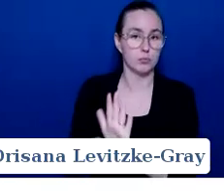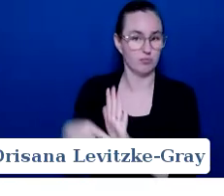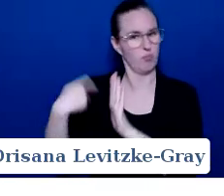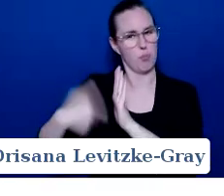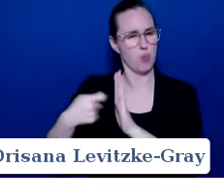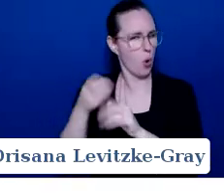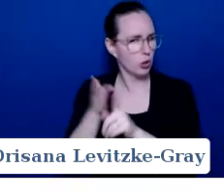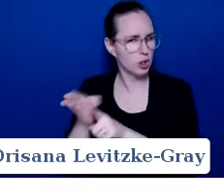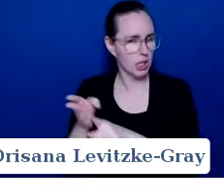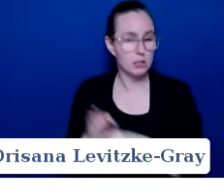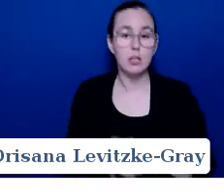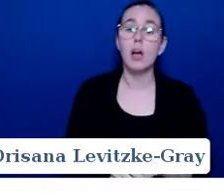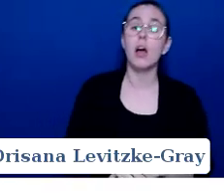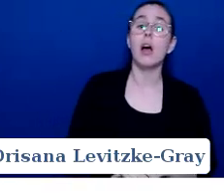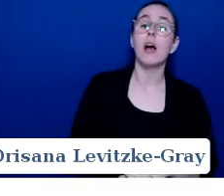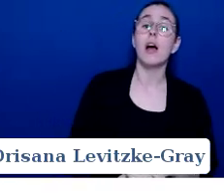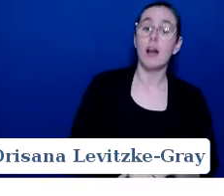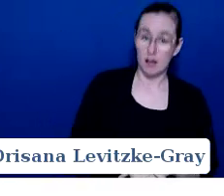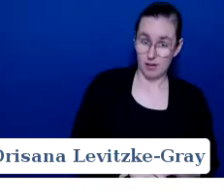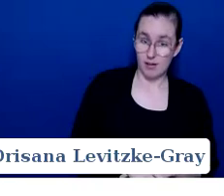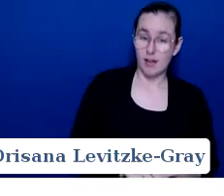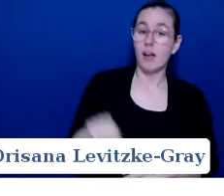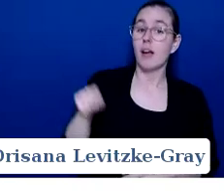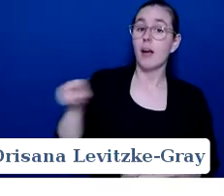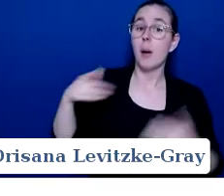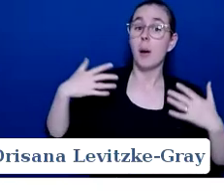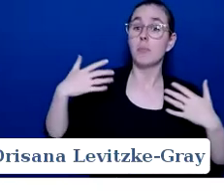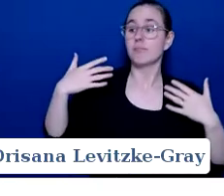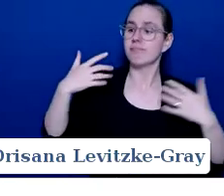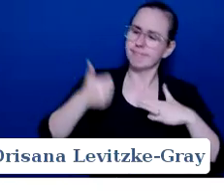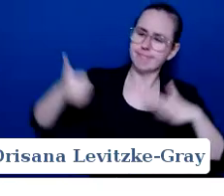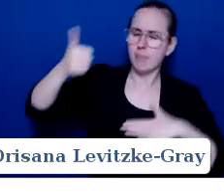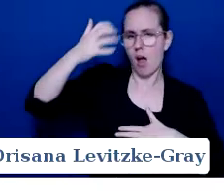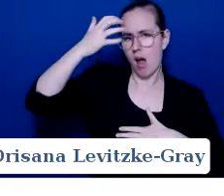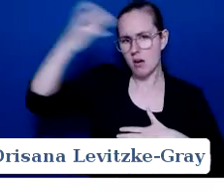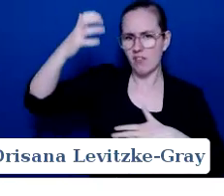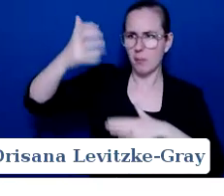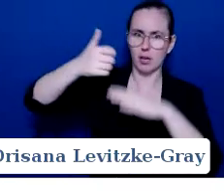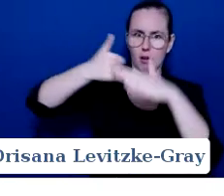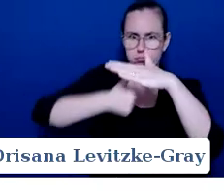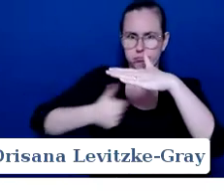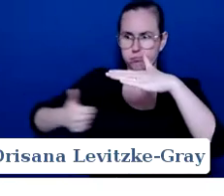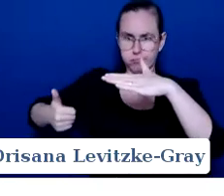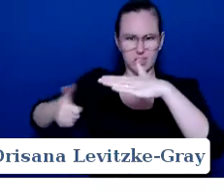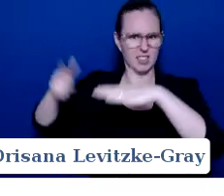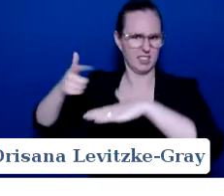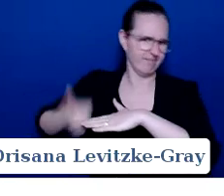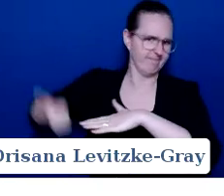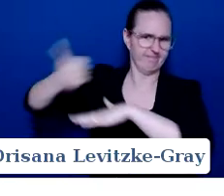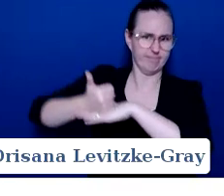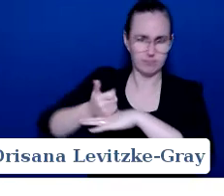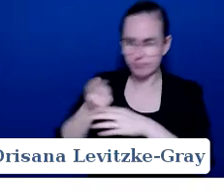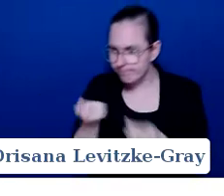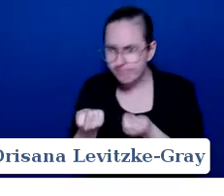Integration the new disability evaluation system based on the international classification of functioning. So